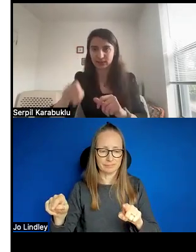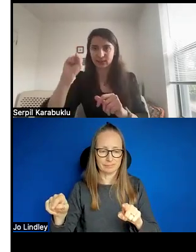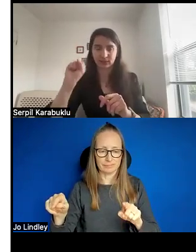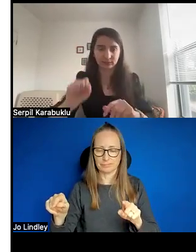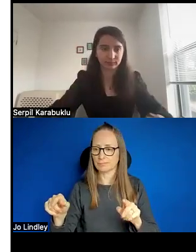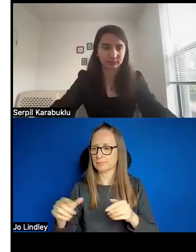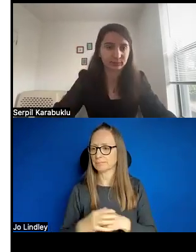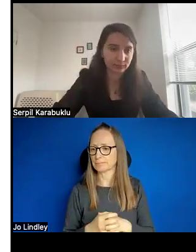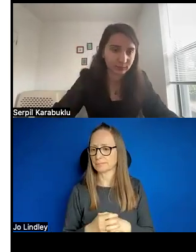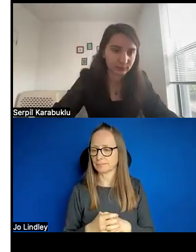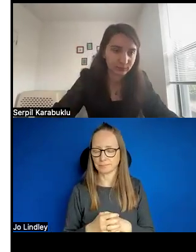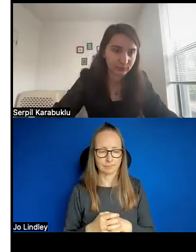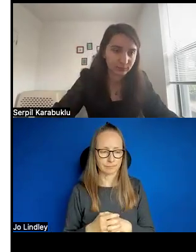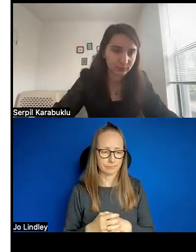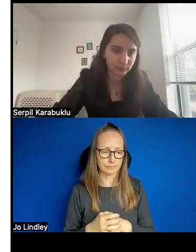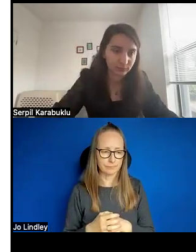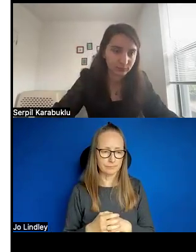sentence.